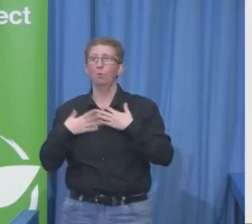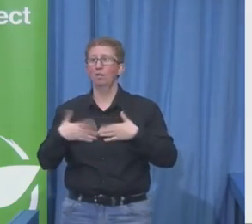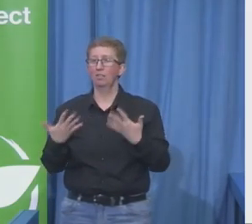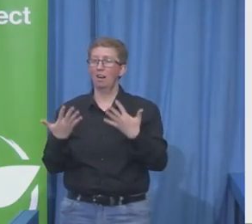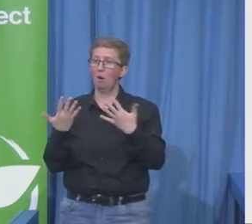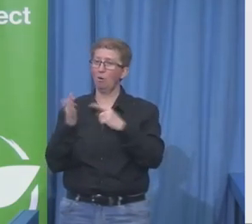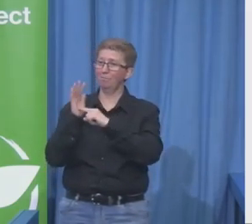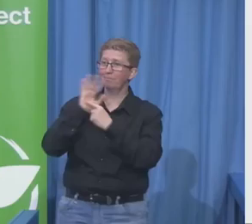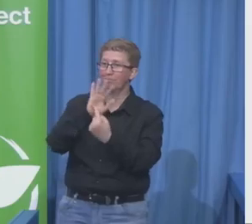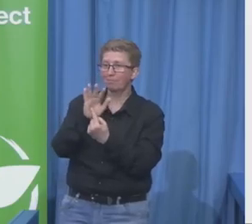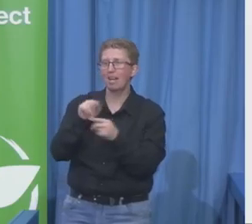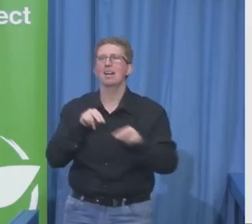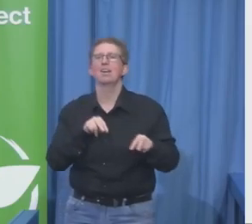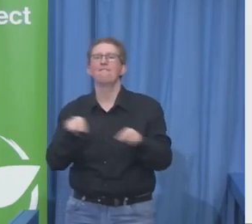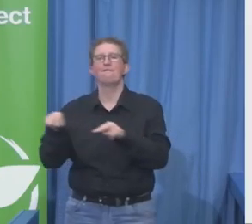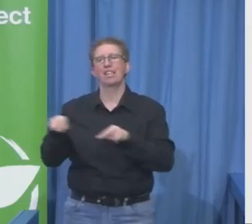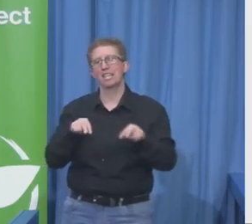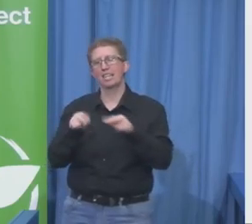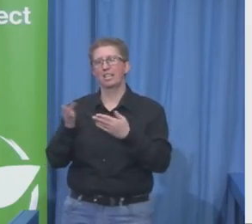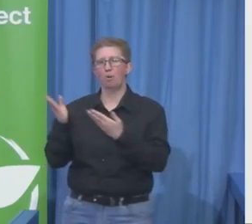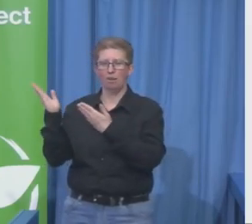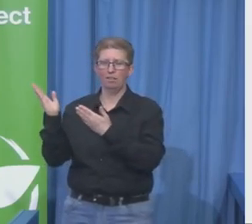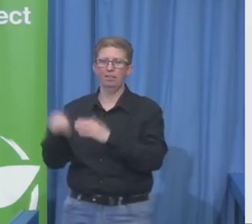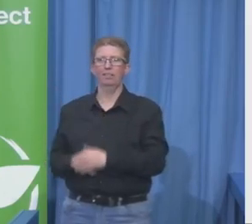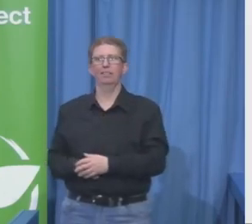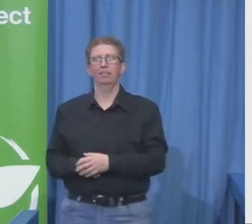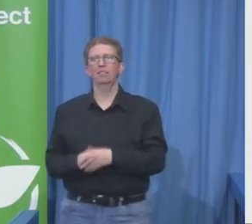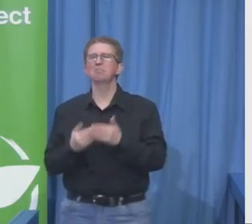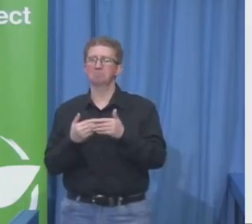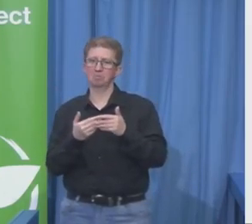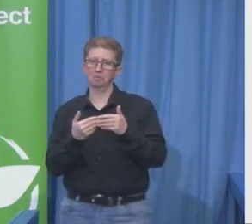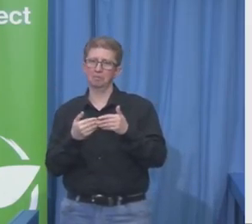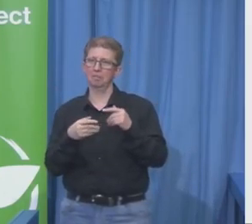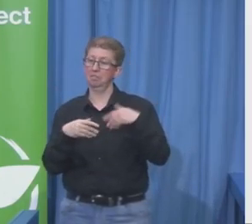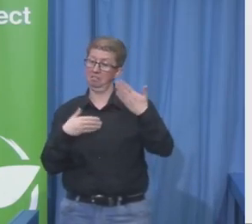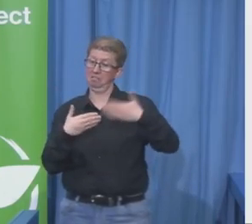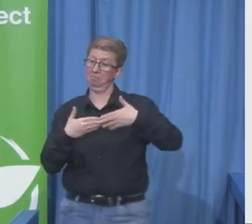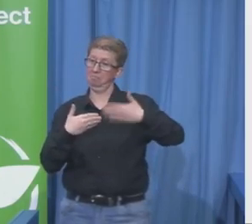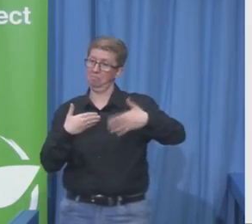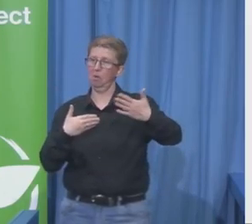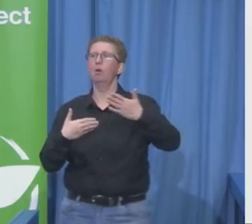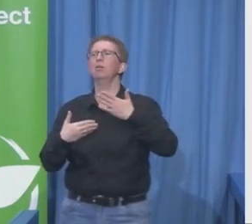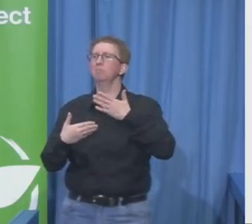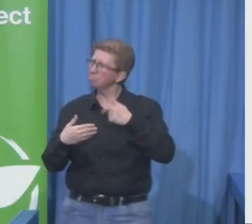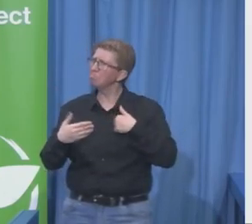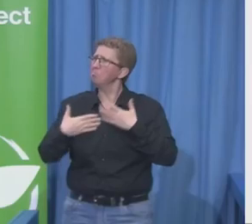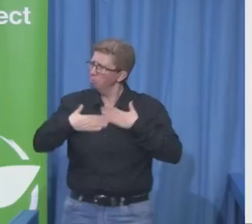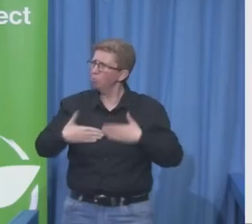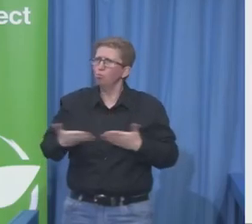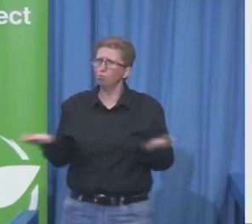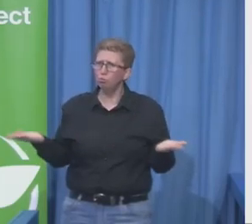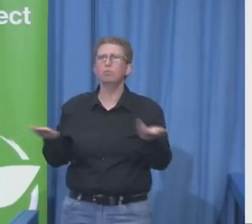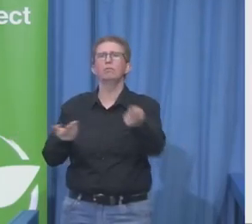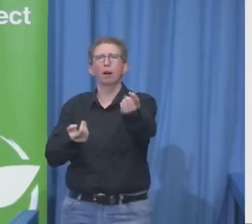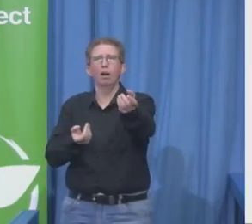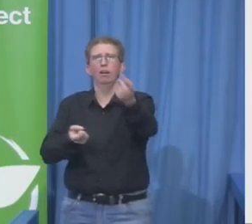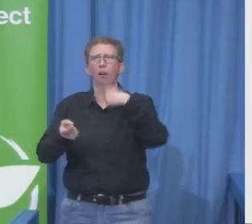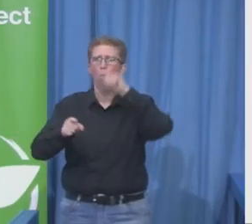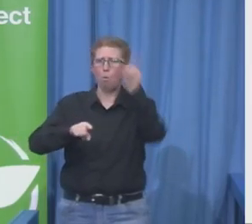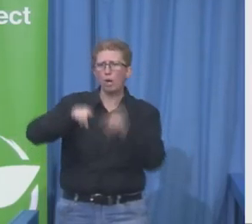series 2015. And this was an internal video, actually, what we made by the project